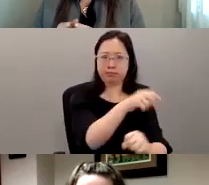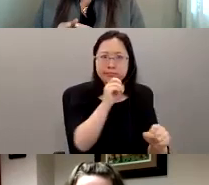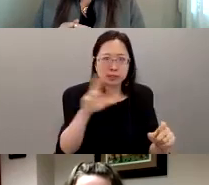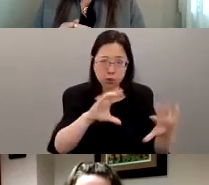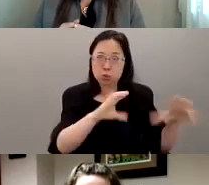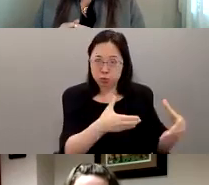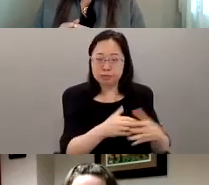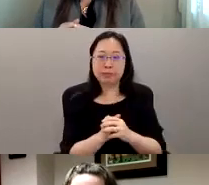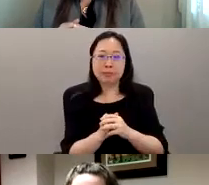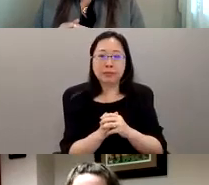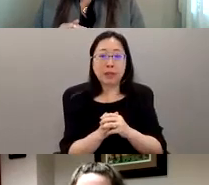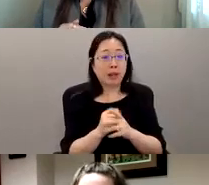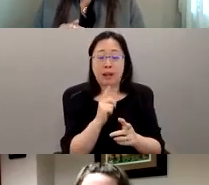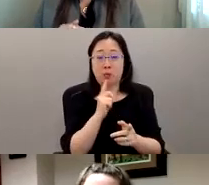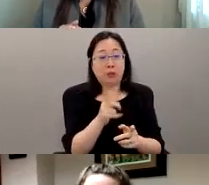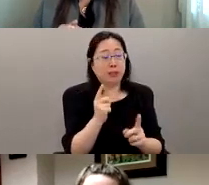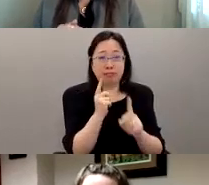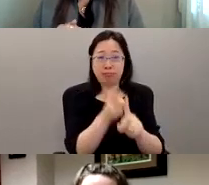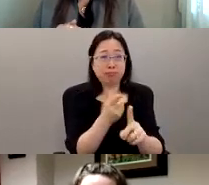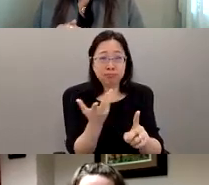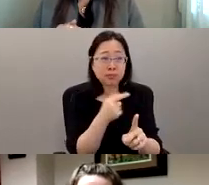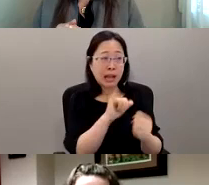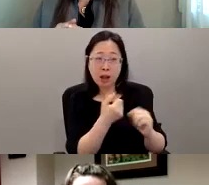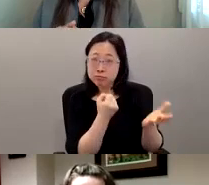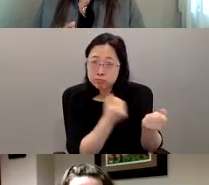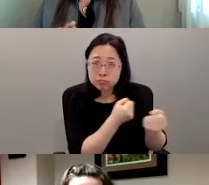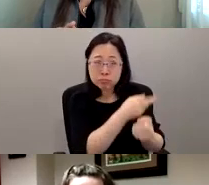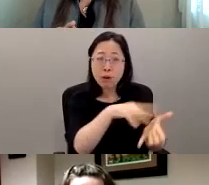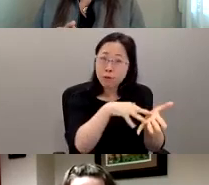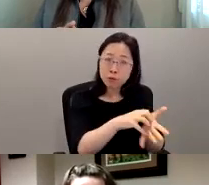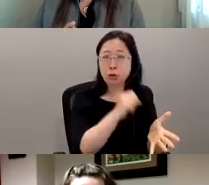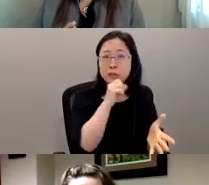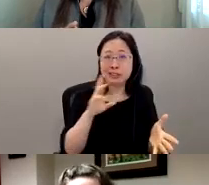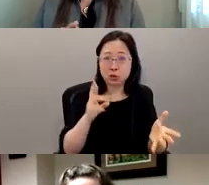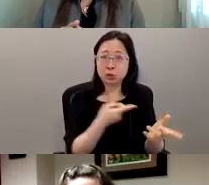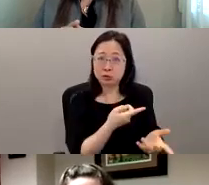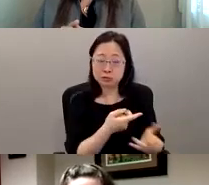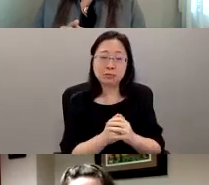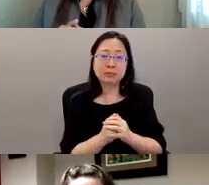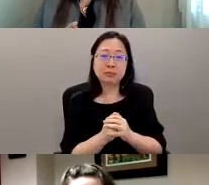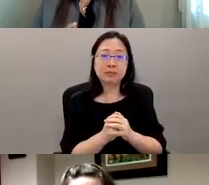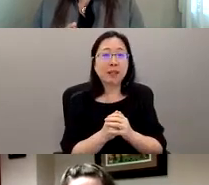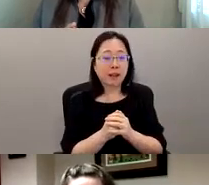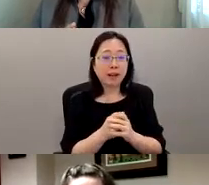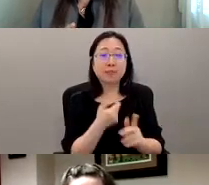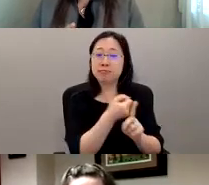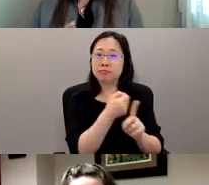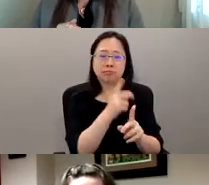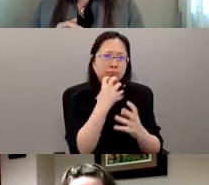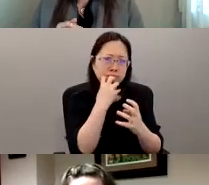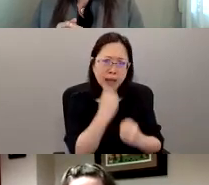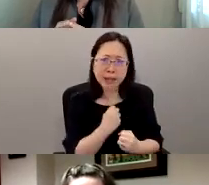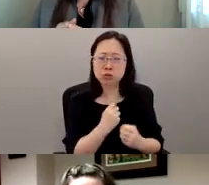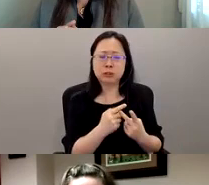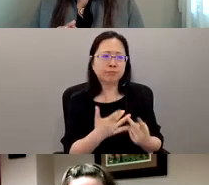to, ideally be able to support these vulnerable seniors more in the future. She's truly passionate,